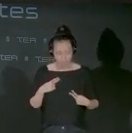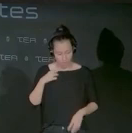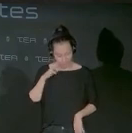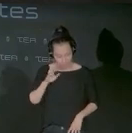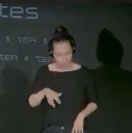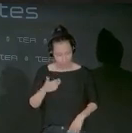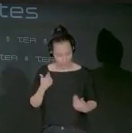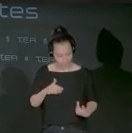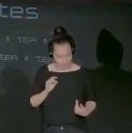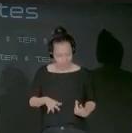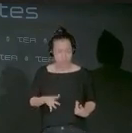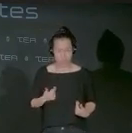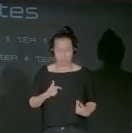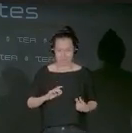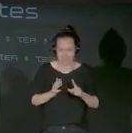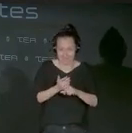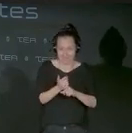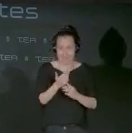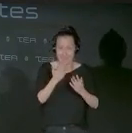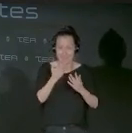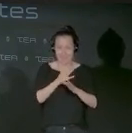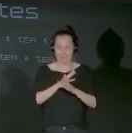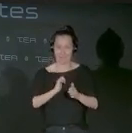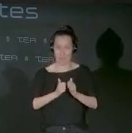Sorry to have suddenly got philosophical on you there, but